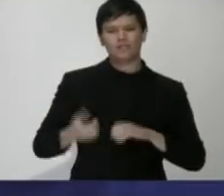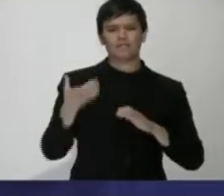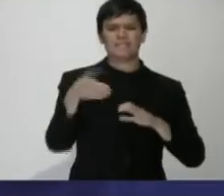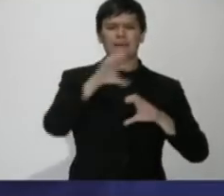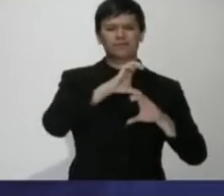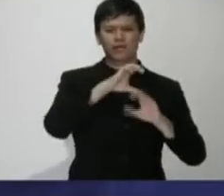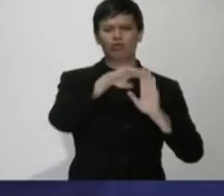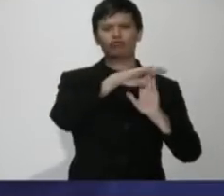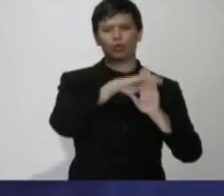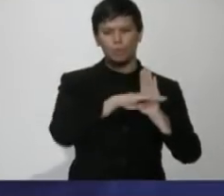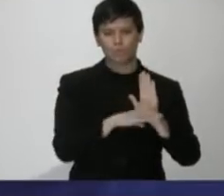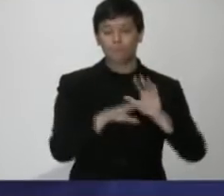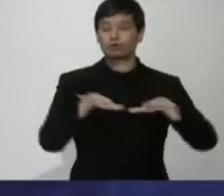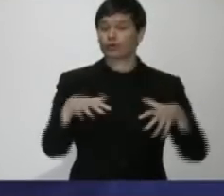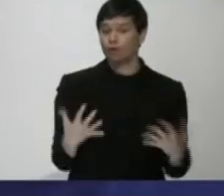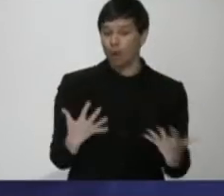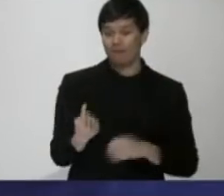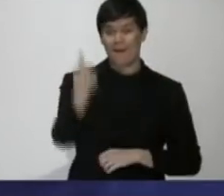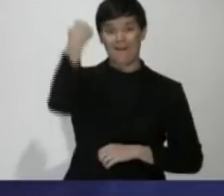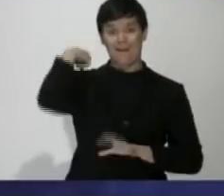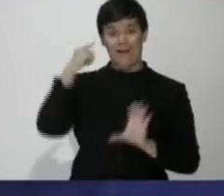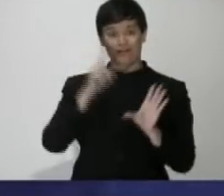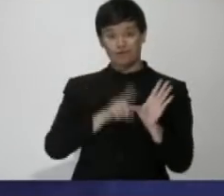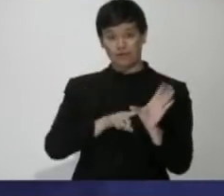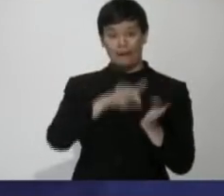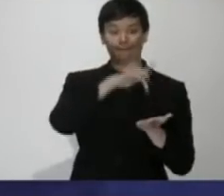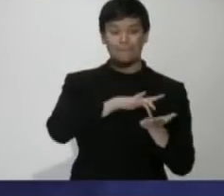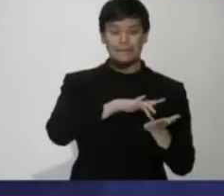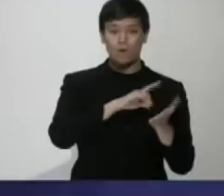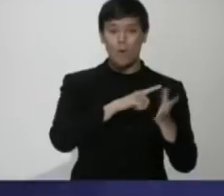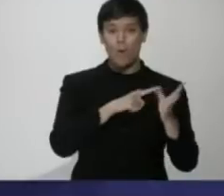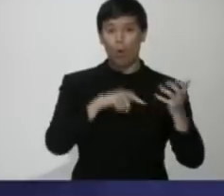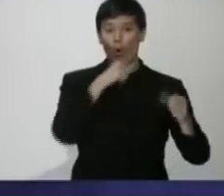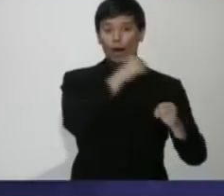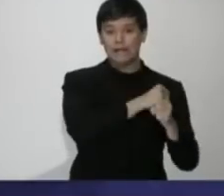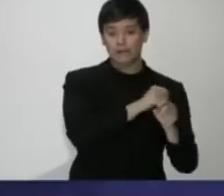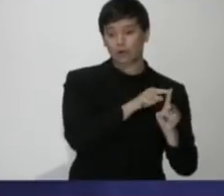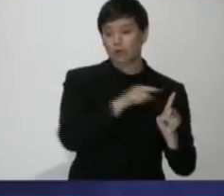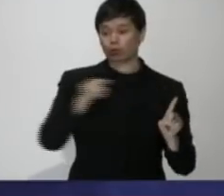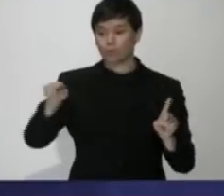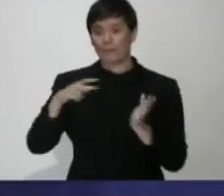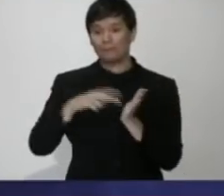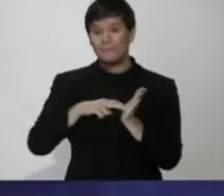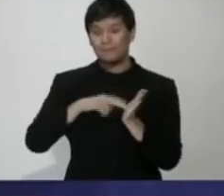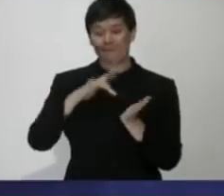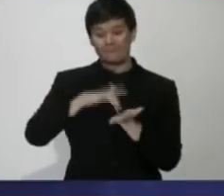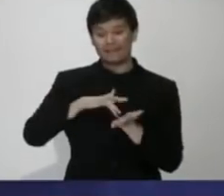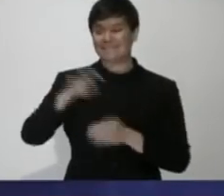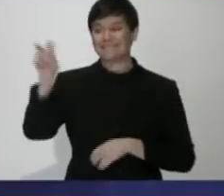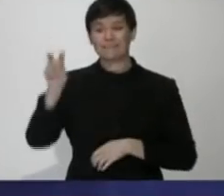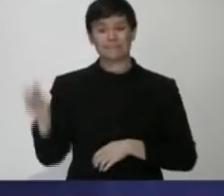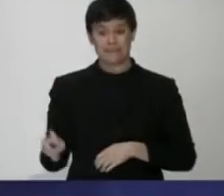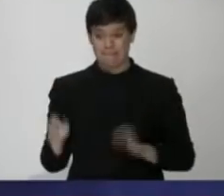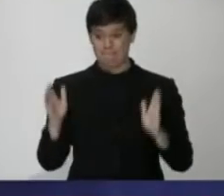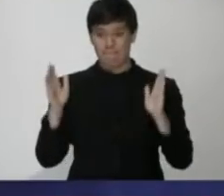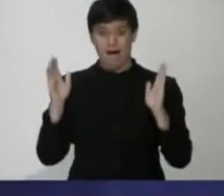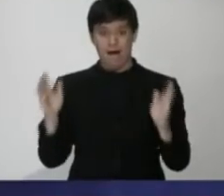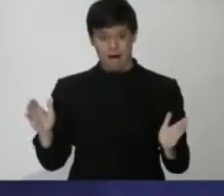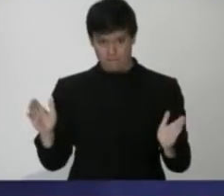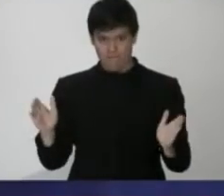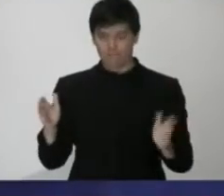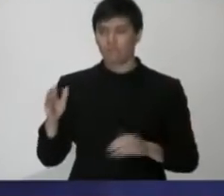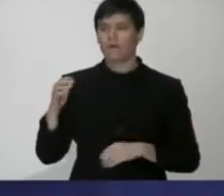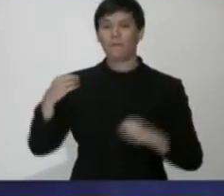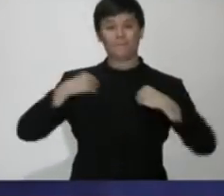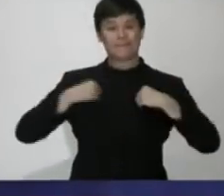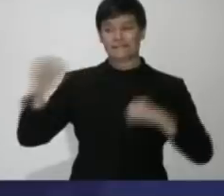a firm must have had or be predicting a revenue drop of at least 40% for any consecutive period of at